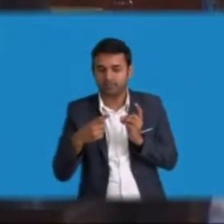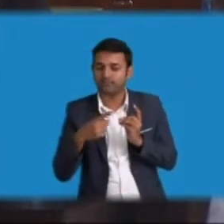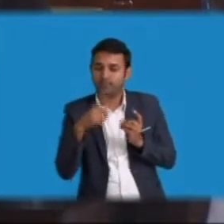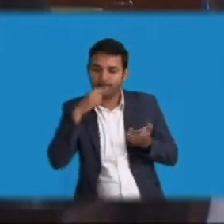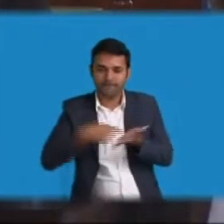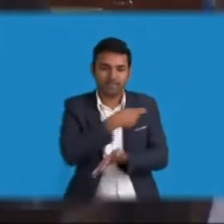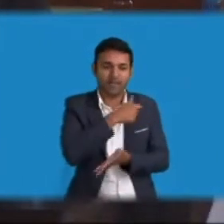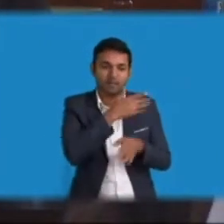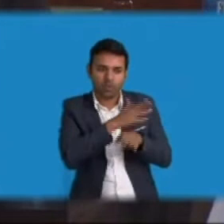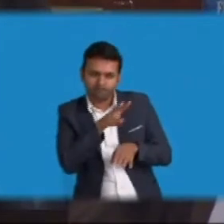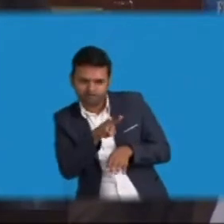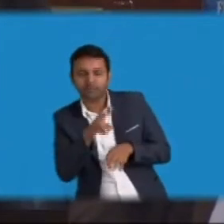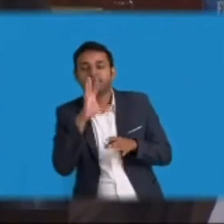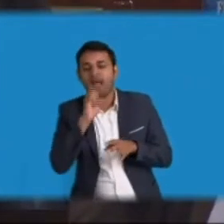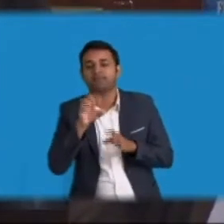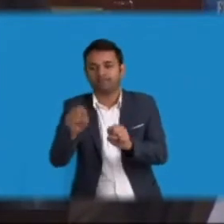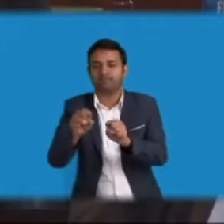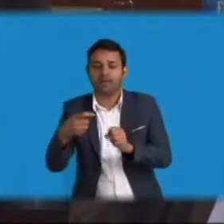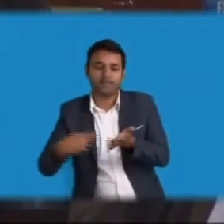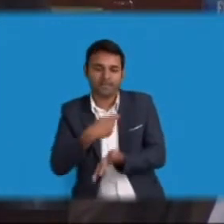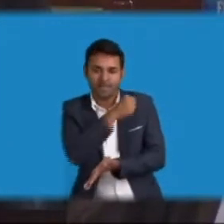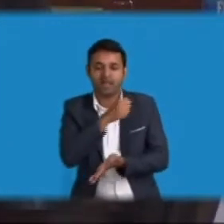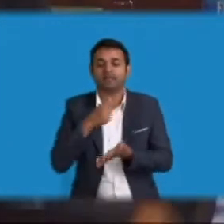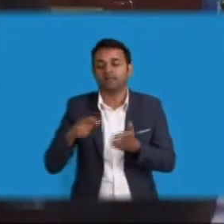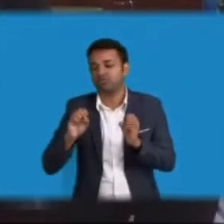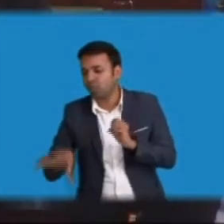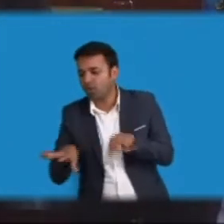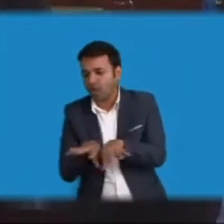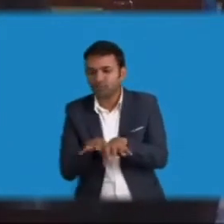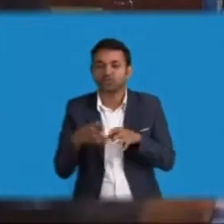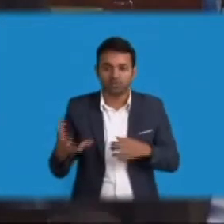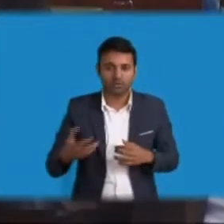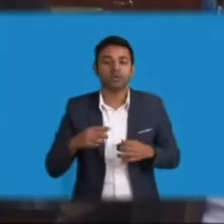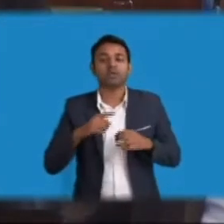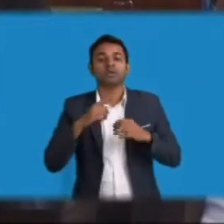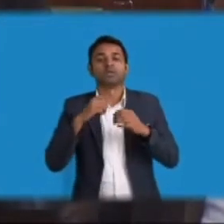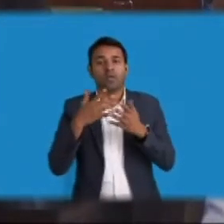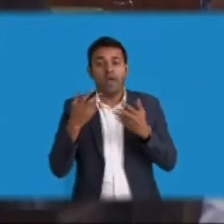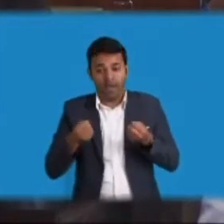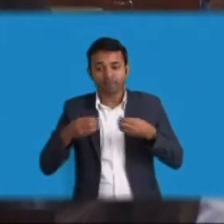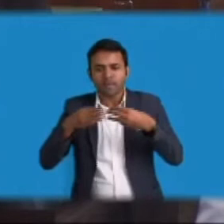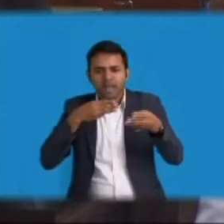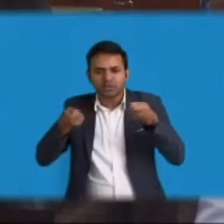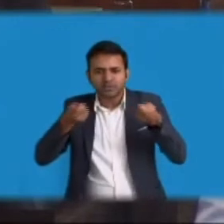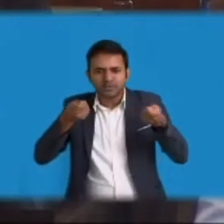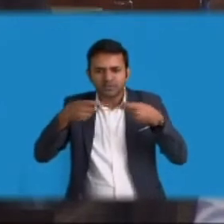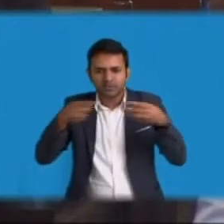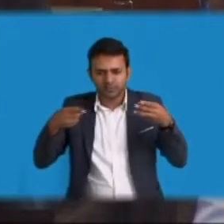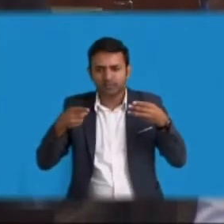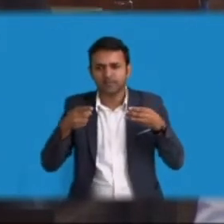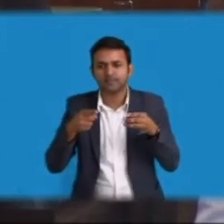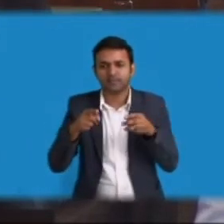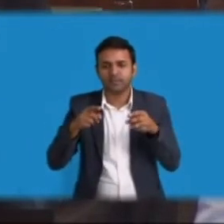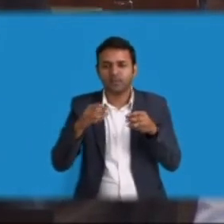Madam Speaker, municipal councils have taken on event management as part of its community engagement. Municipal